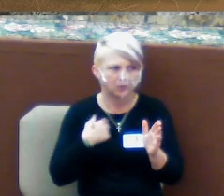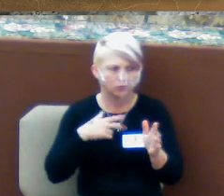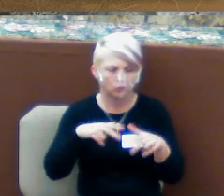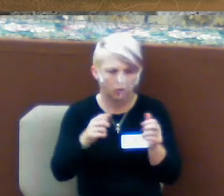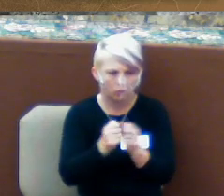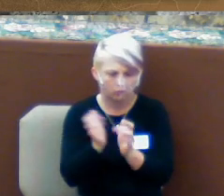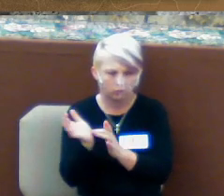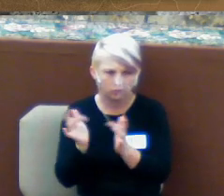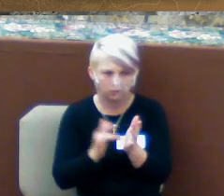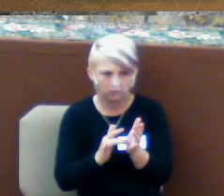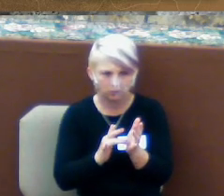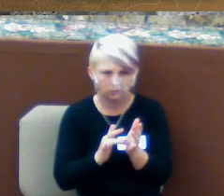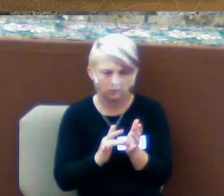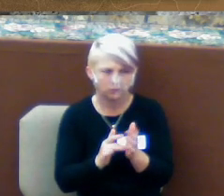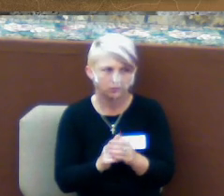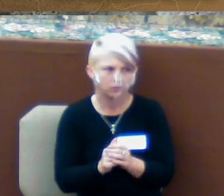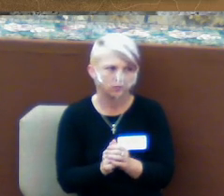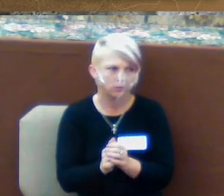Jesus.